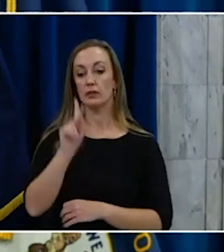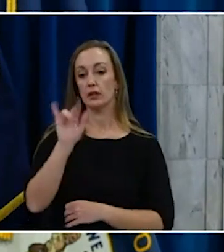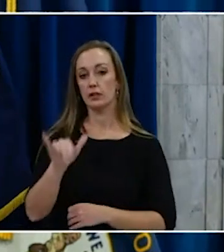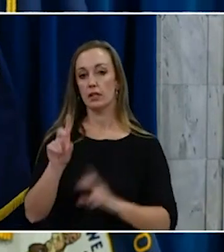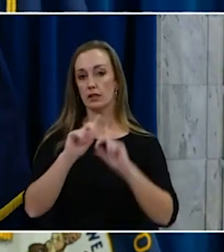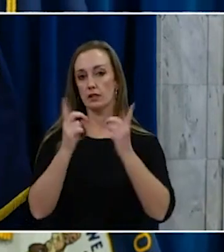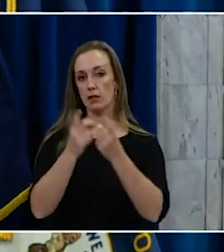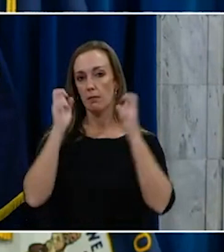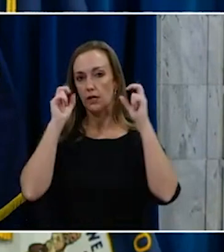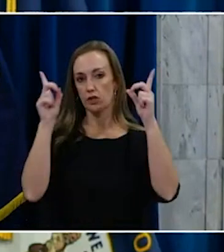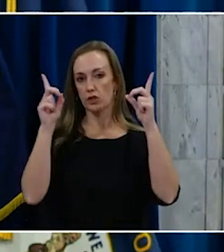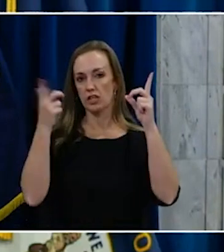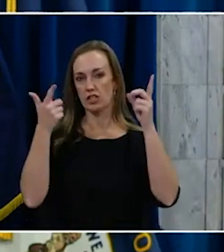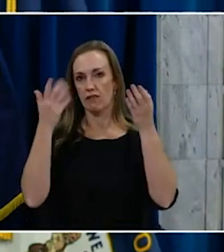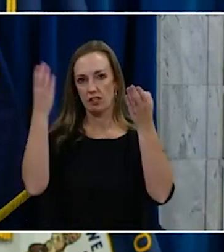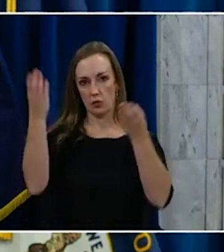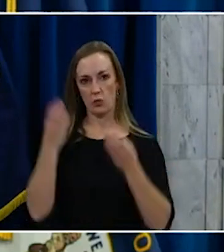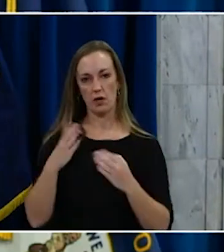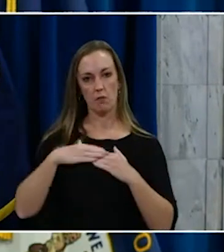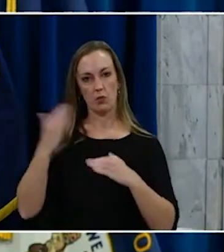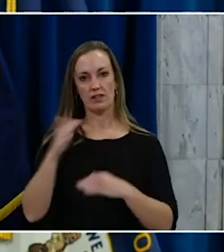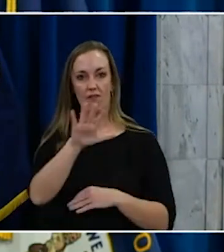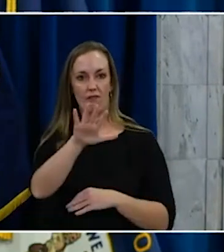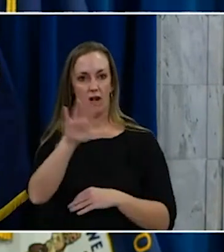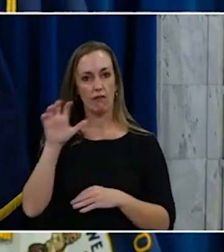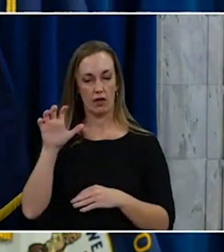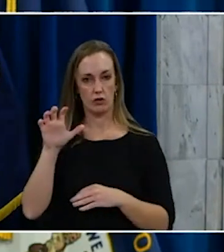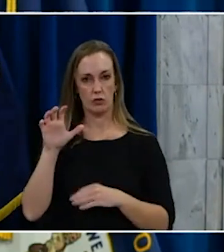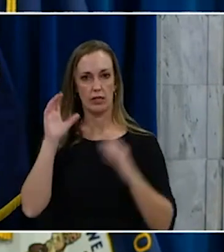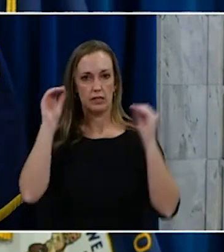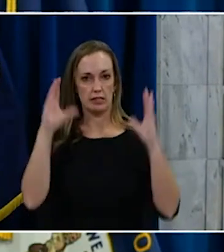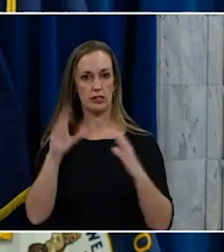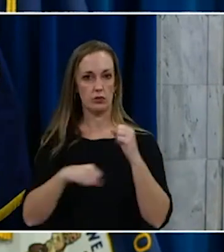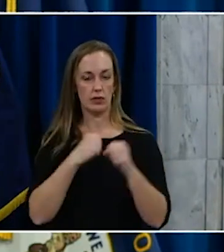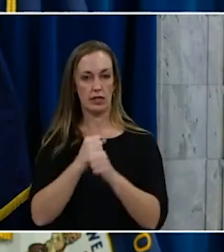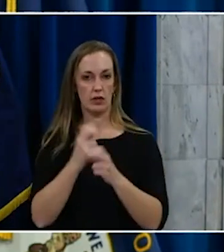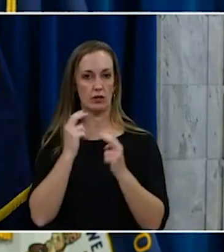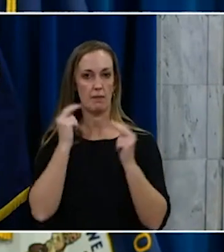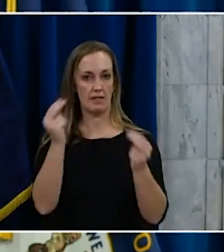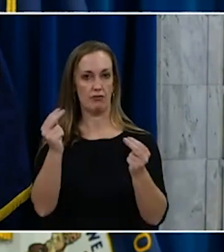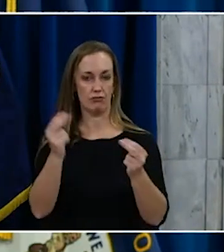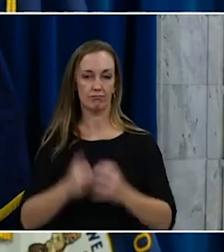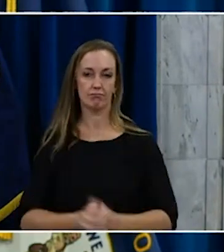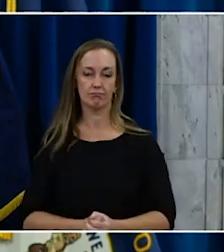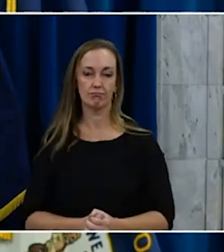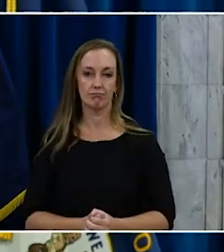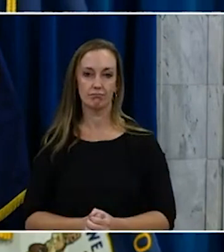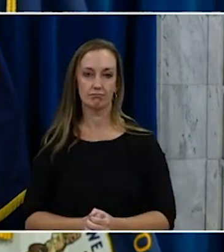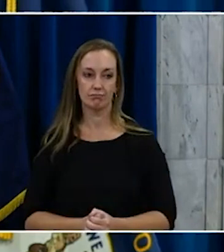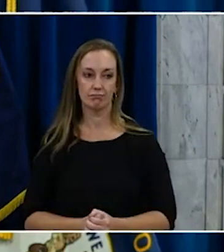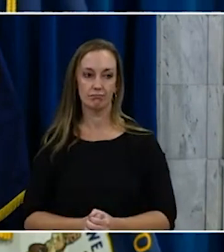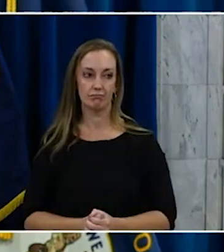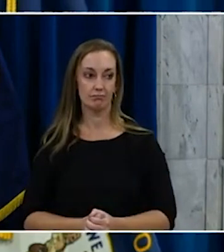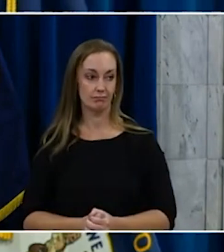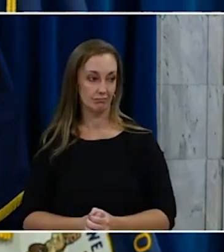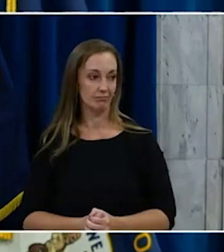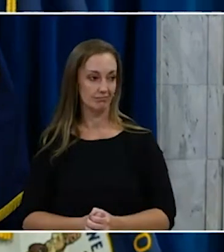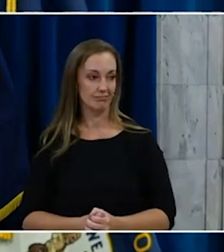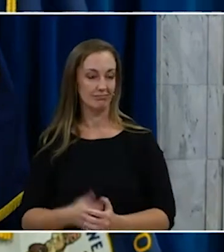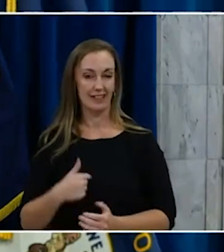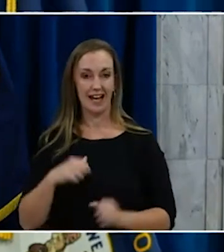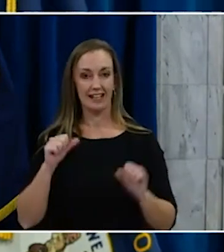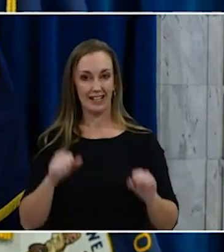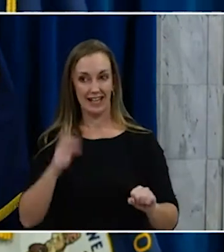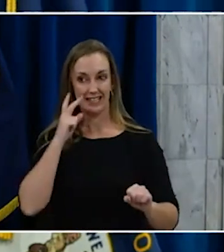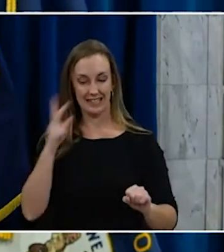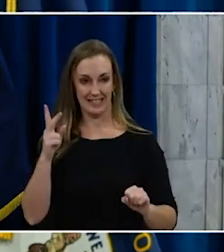Department of Education received more than 500 Teacher of the Year nominations. And I can see the educators that are